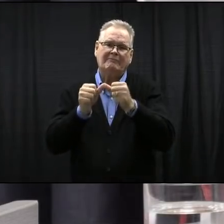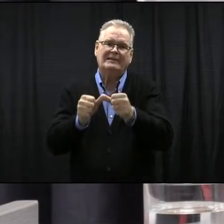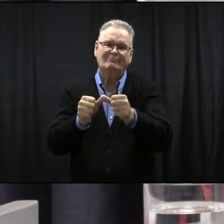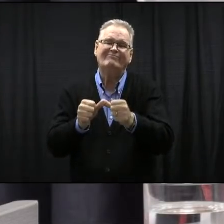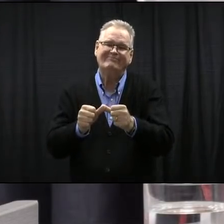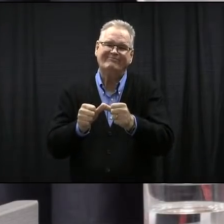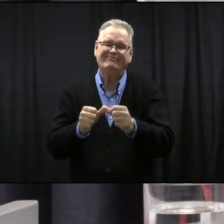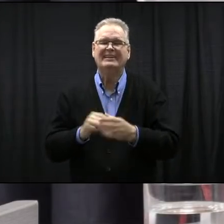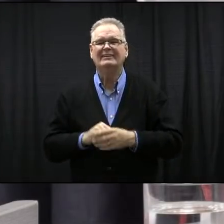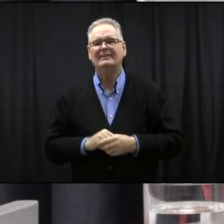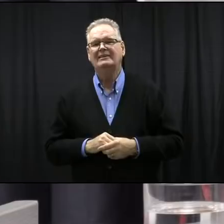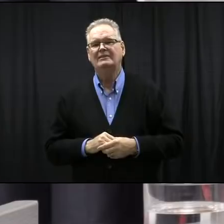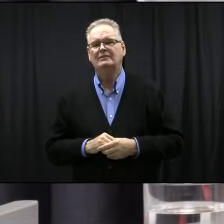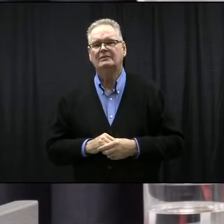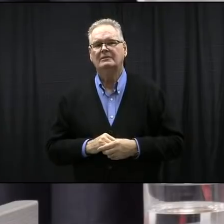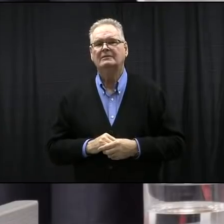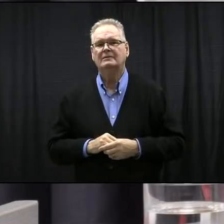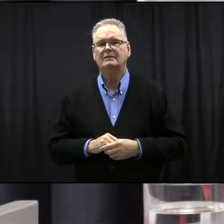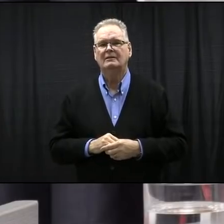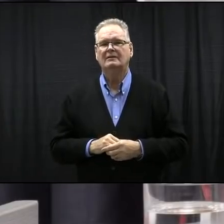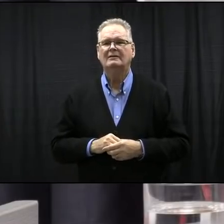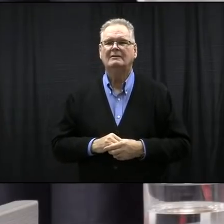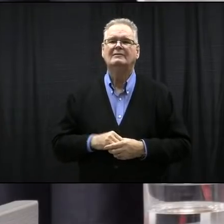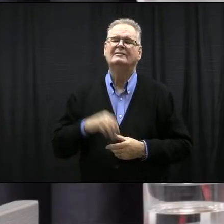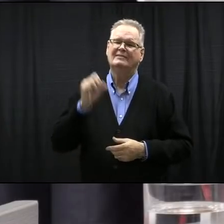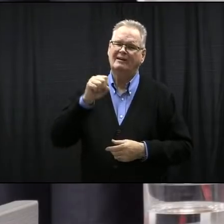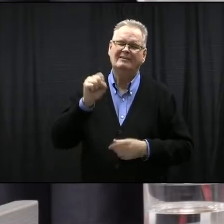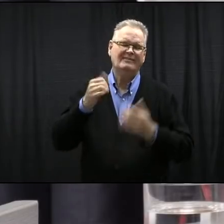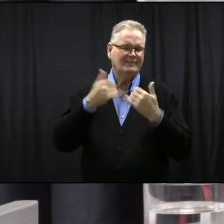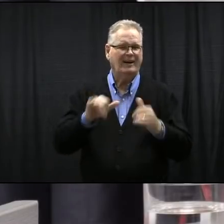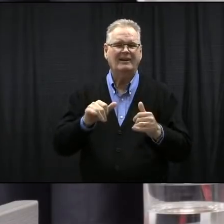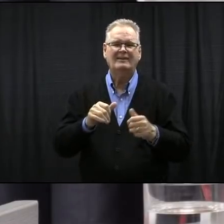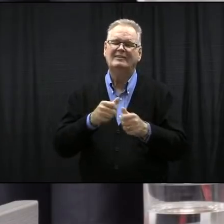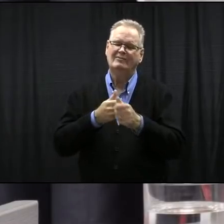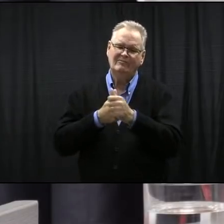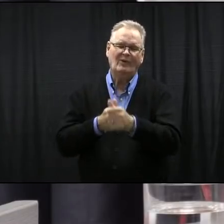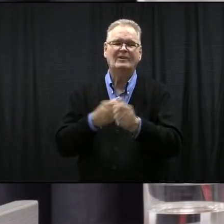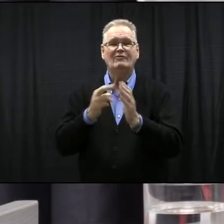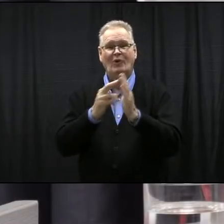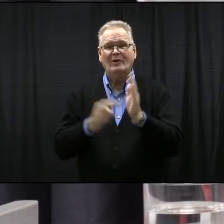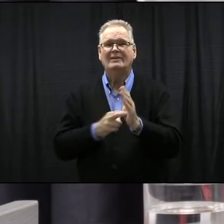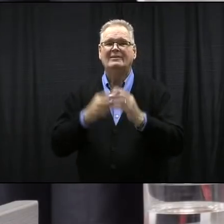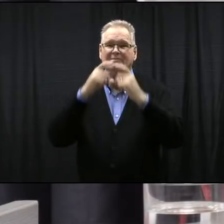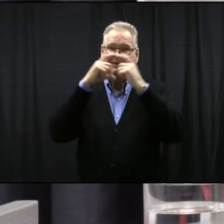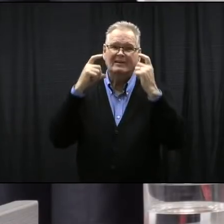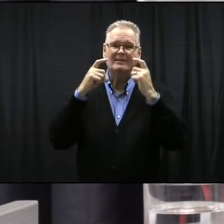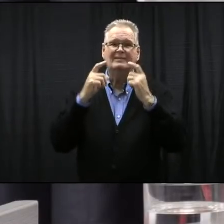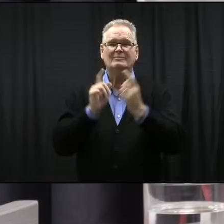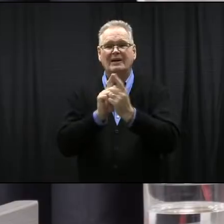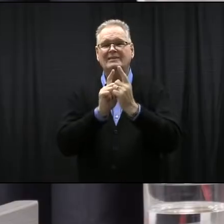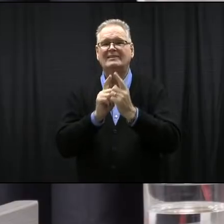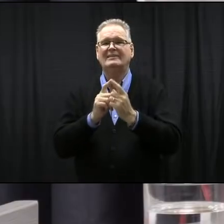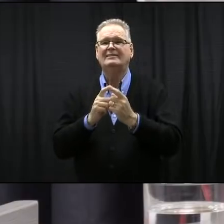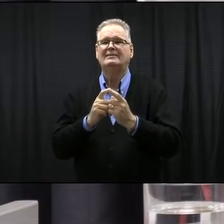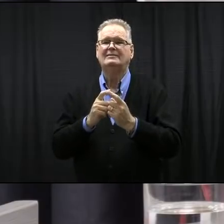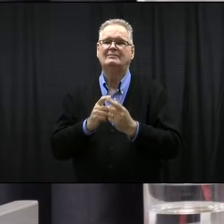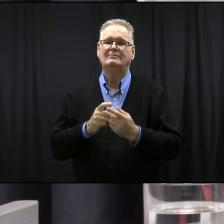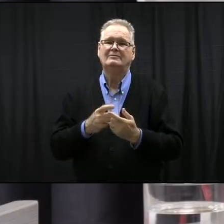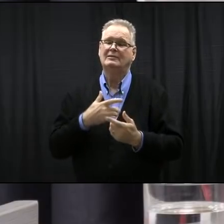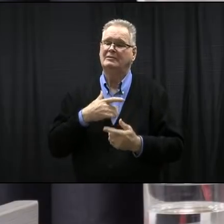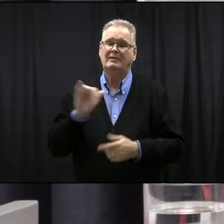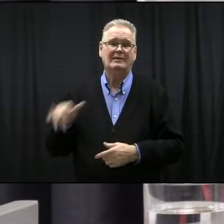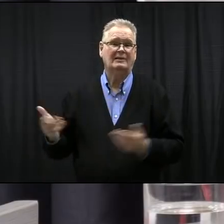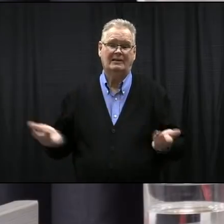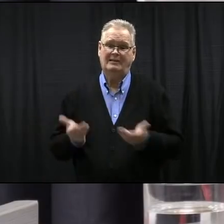distance recommendations that are in place at the moment. With the introduction in the near future of